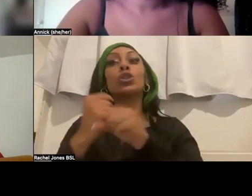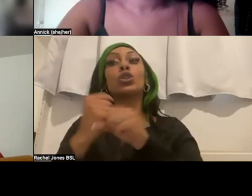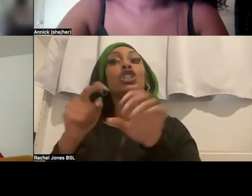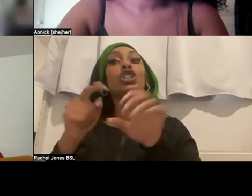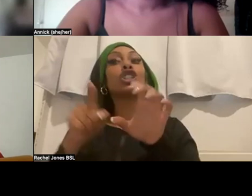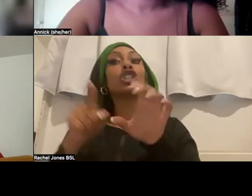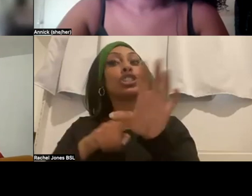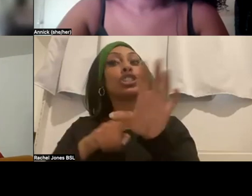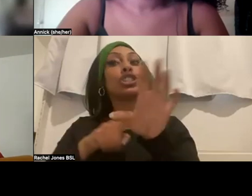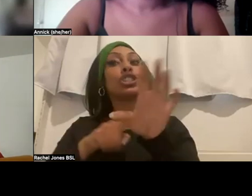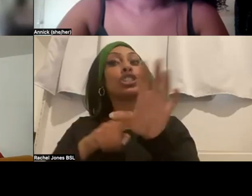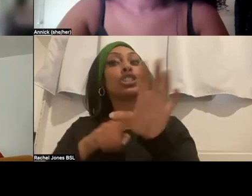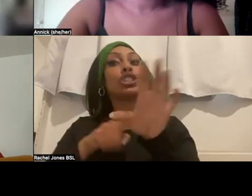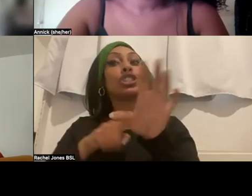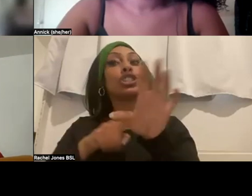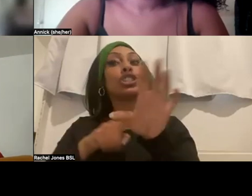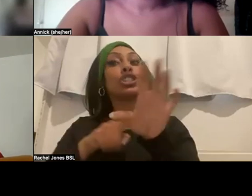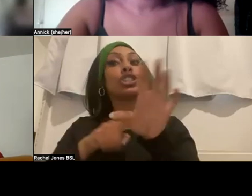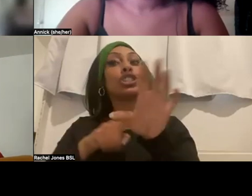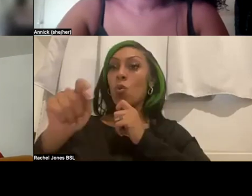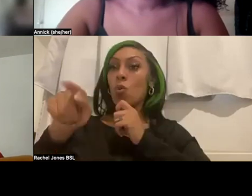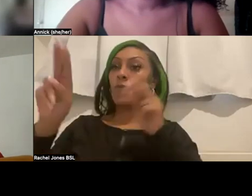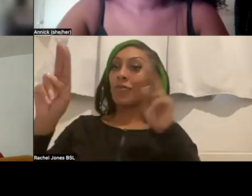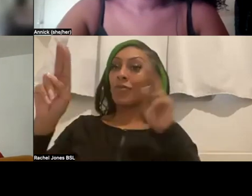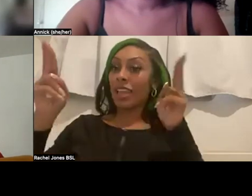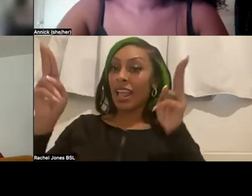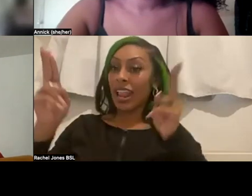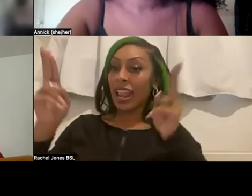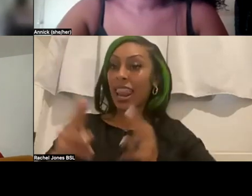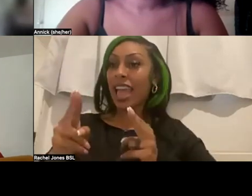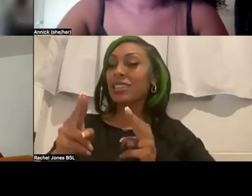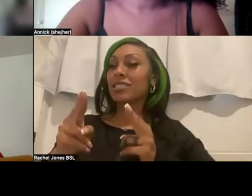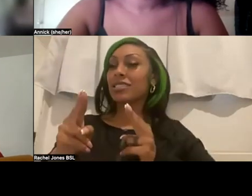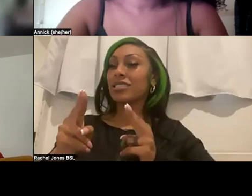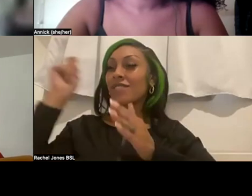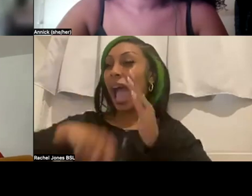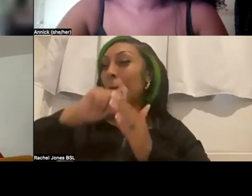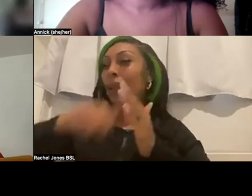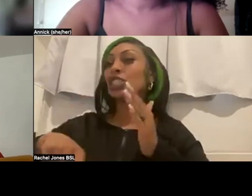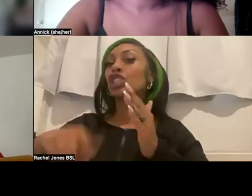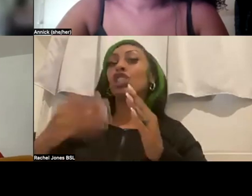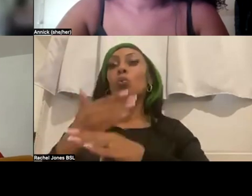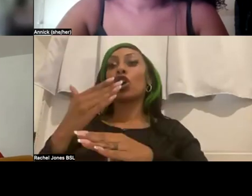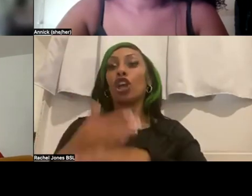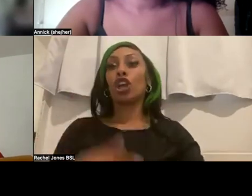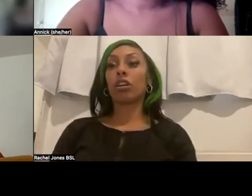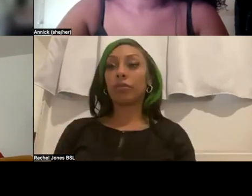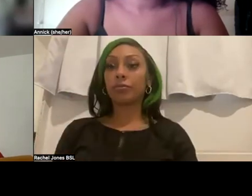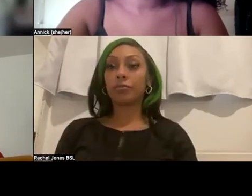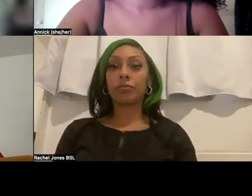reform and informed by the lessons of abolitionist work. So we invited the brilliant speakers today to